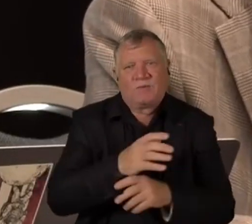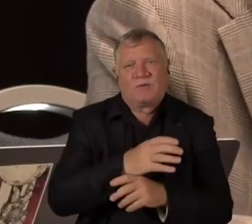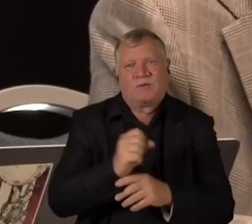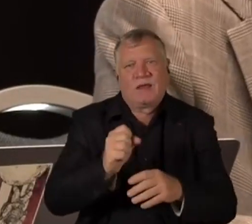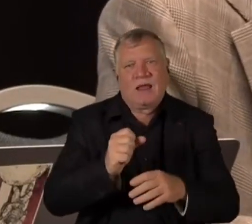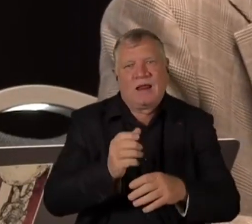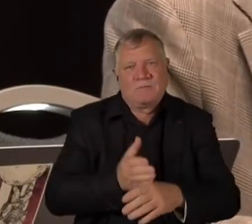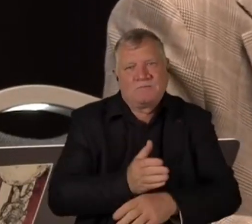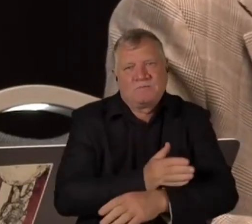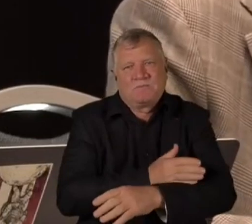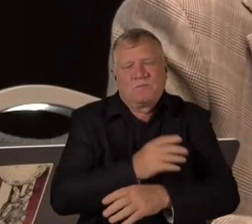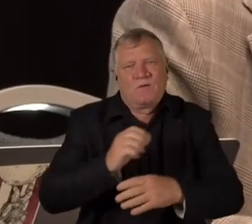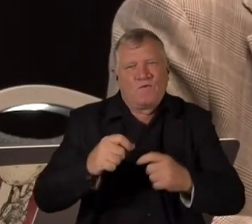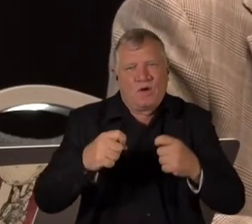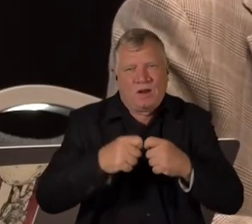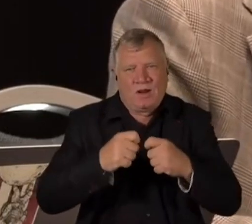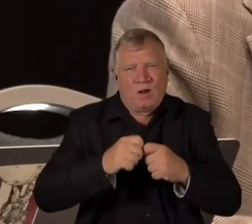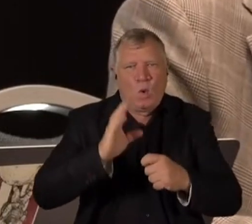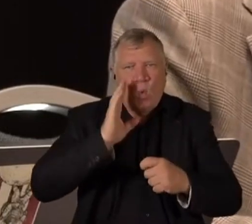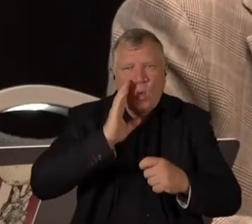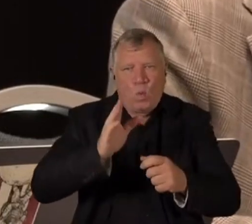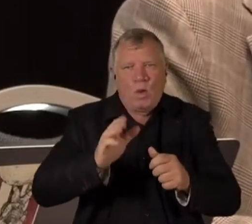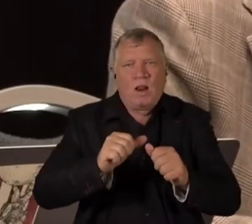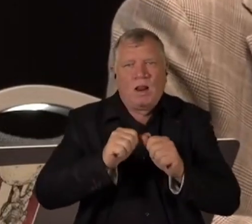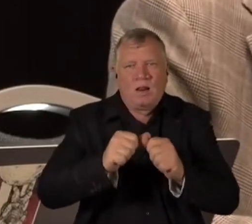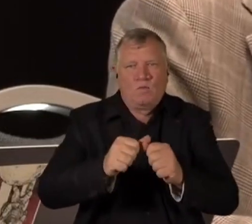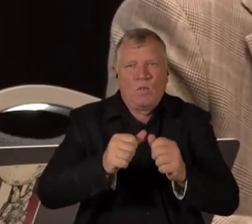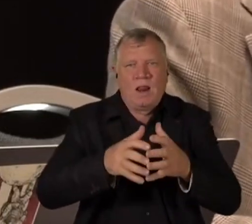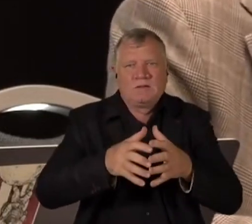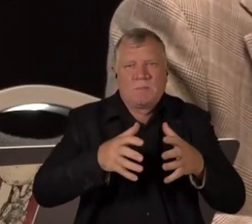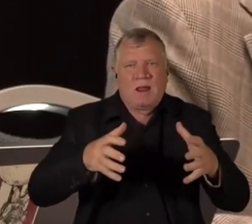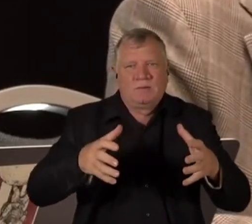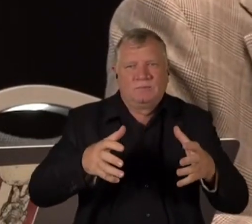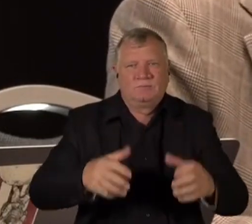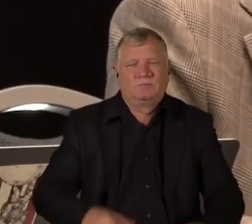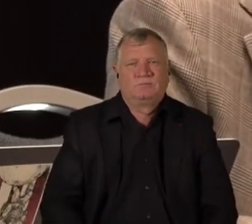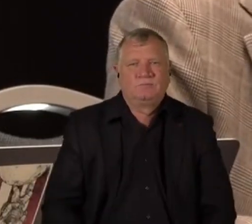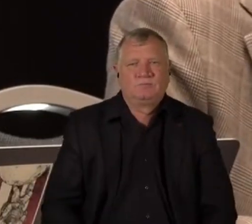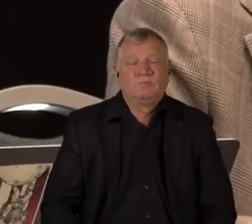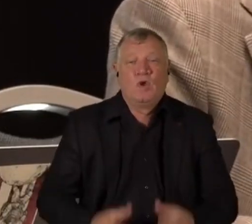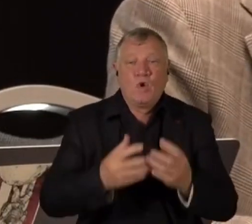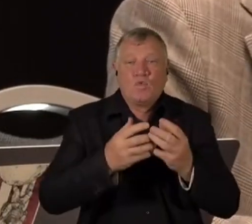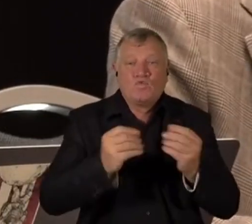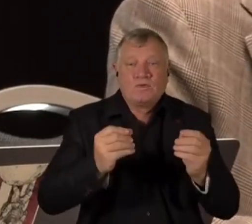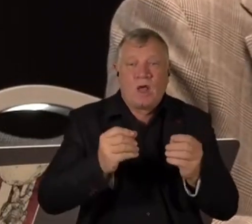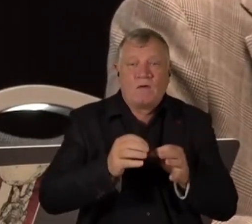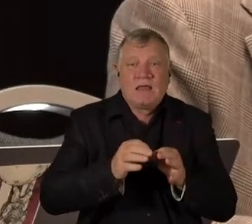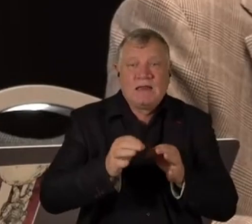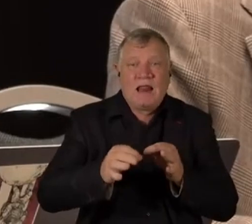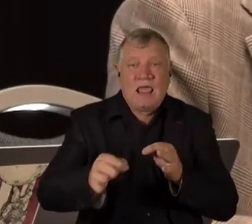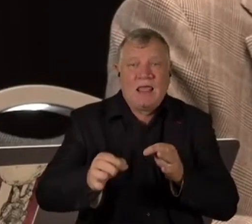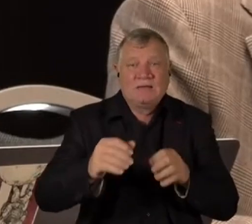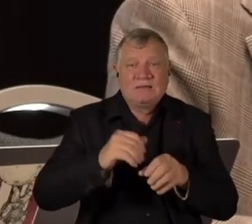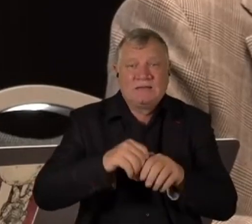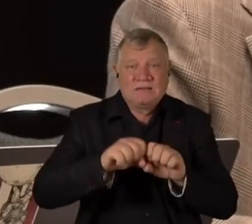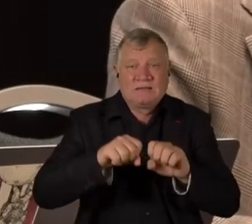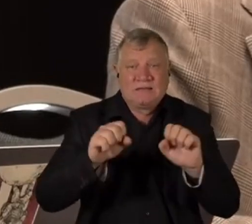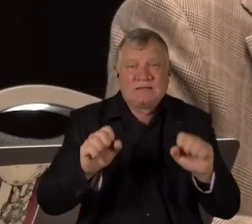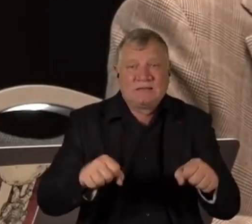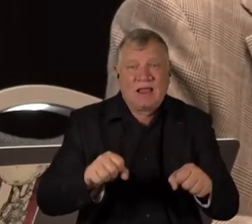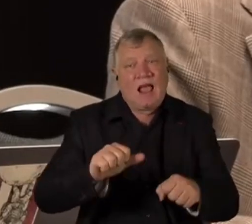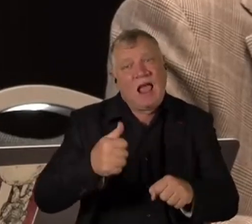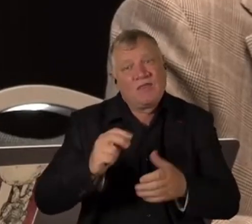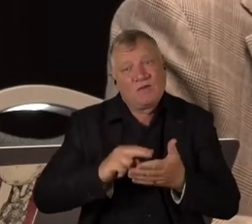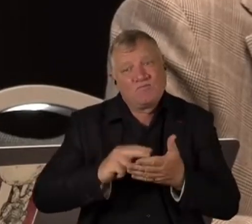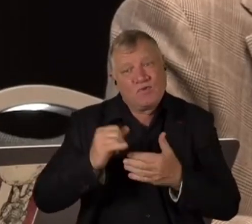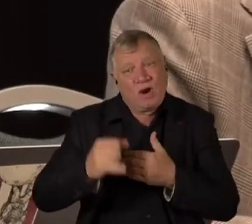restoration process will continue to expand. Resolving delays in the system means that other